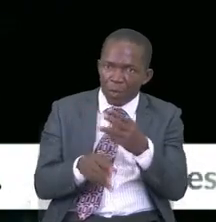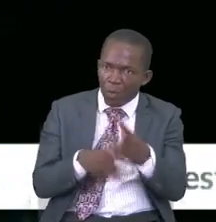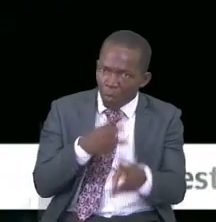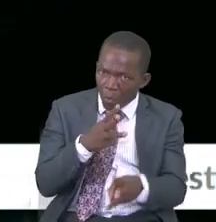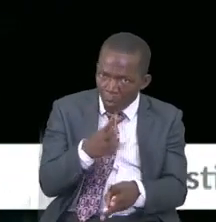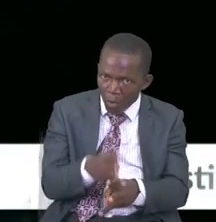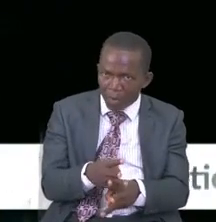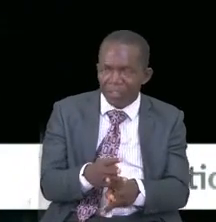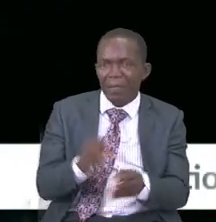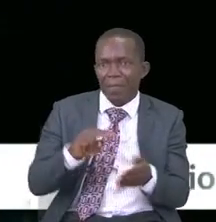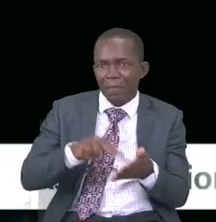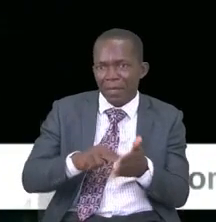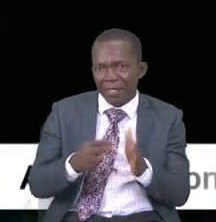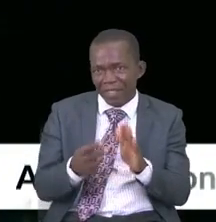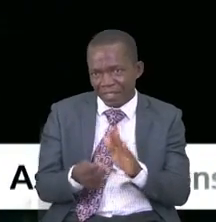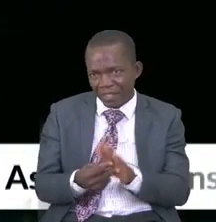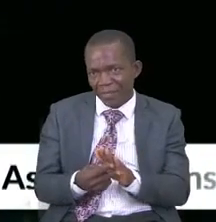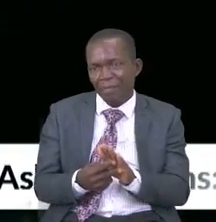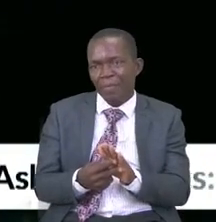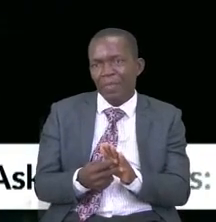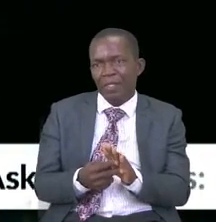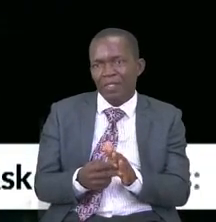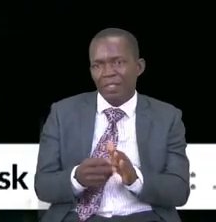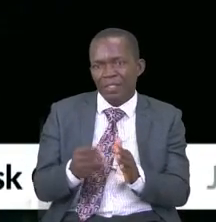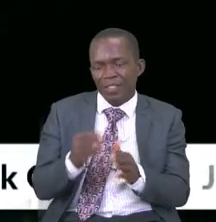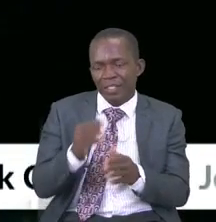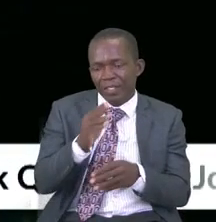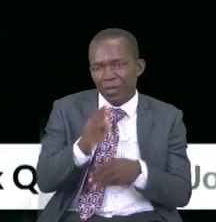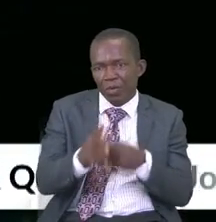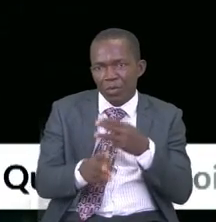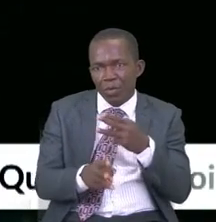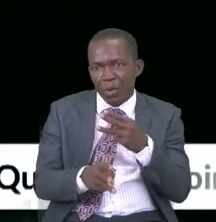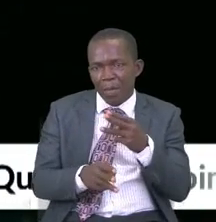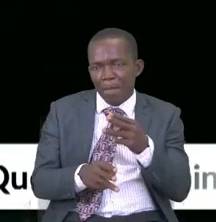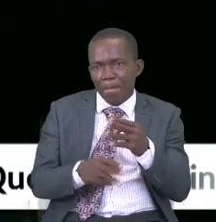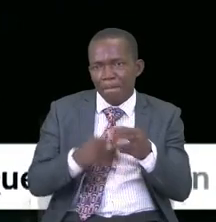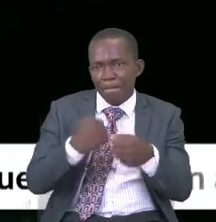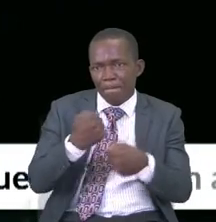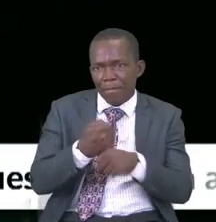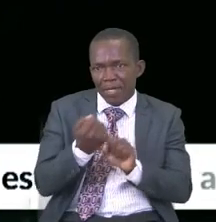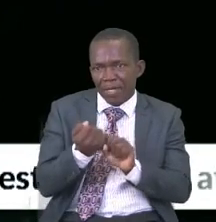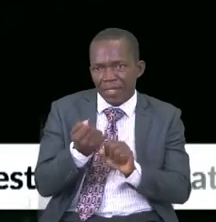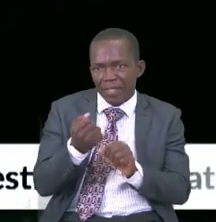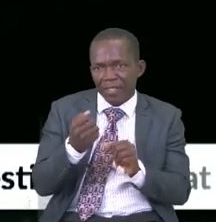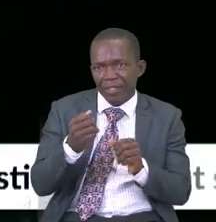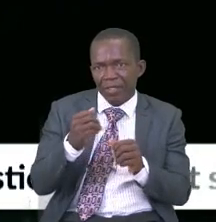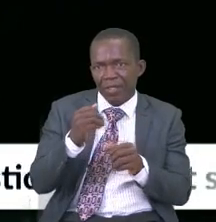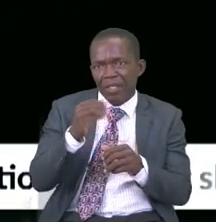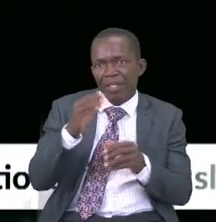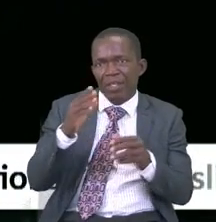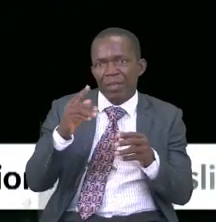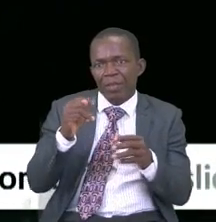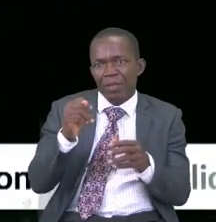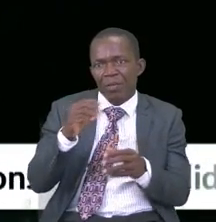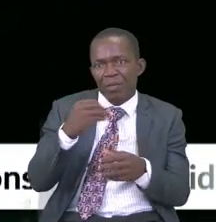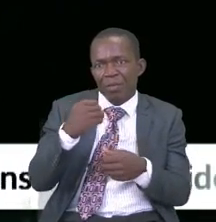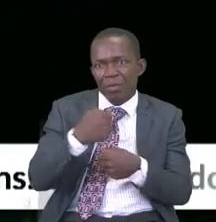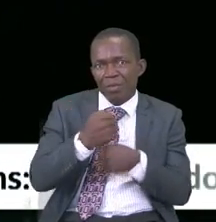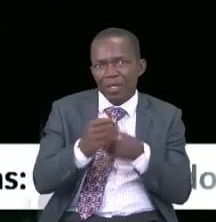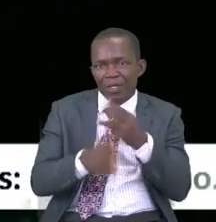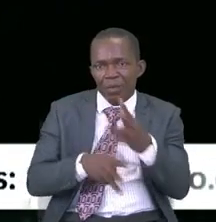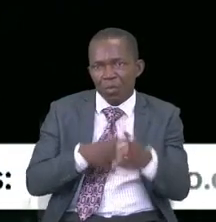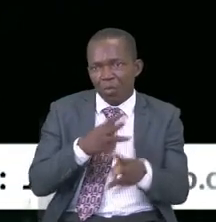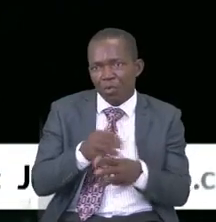Coca-colonization, refers to the globalization of American culture, also referred